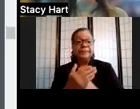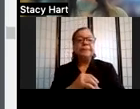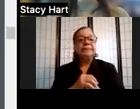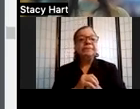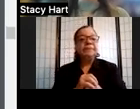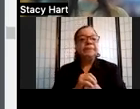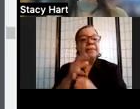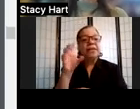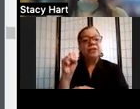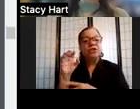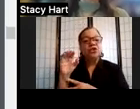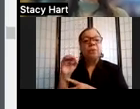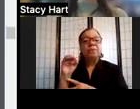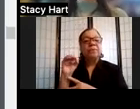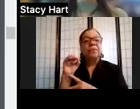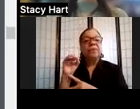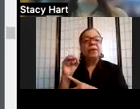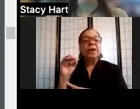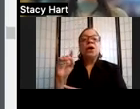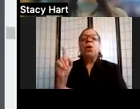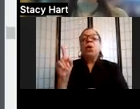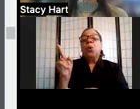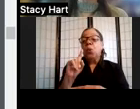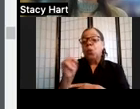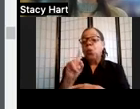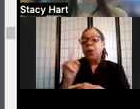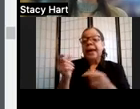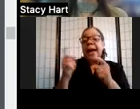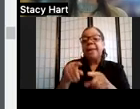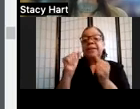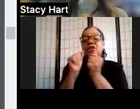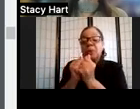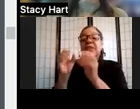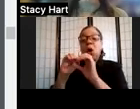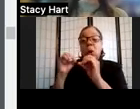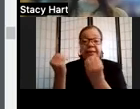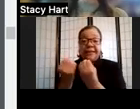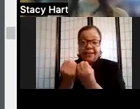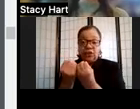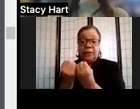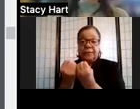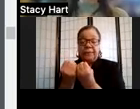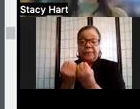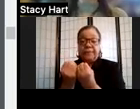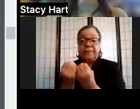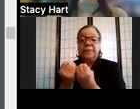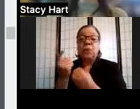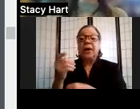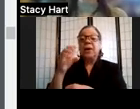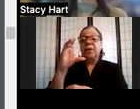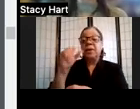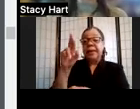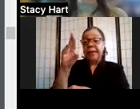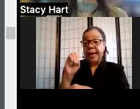So where does that leave the agency, the organization? Well, care and